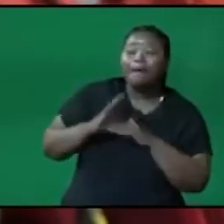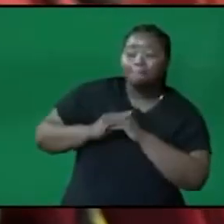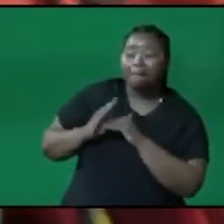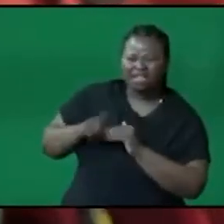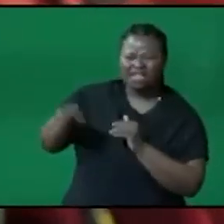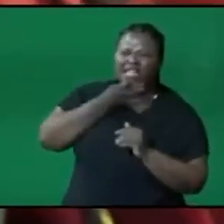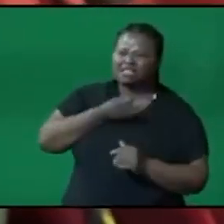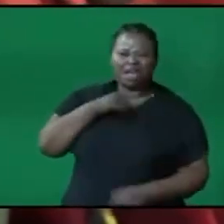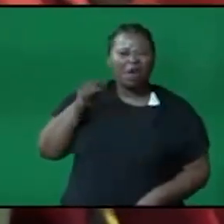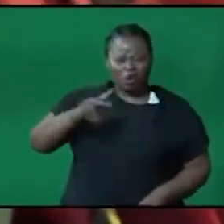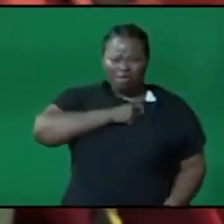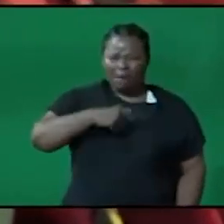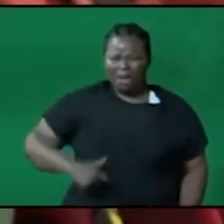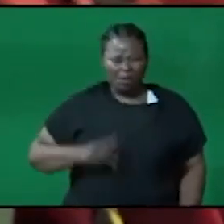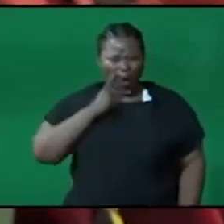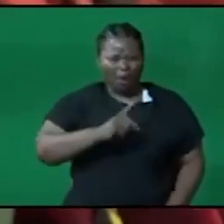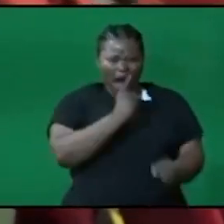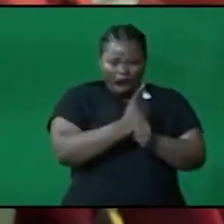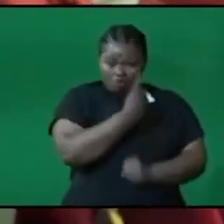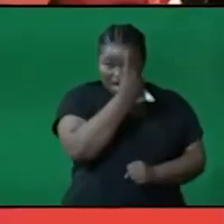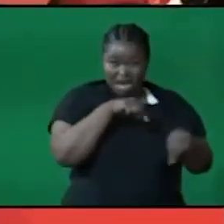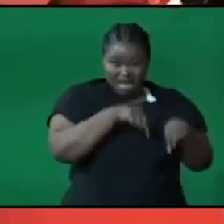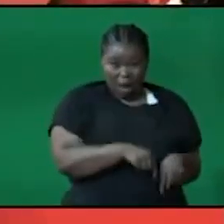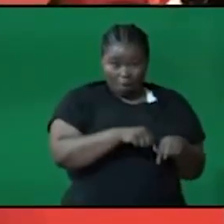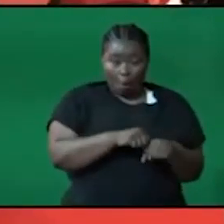that President, you see where Gauteng is sitting.